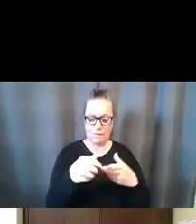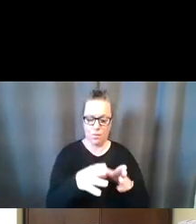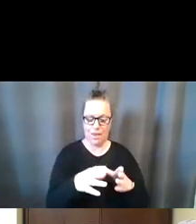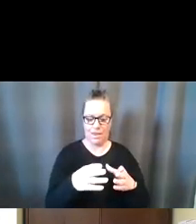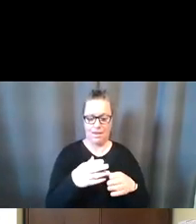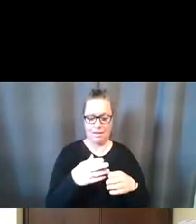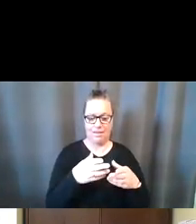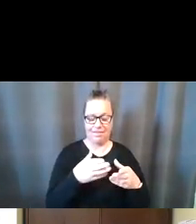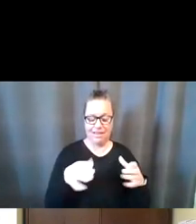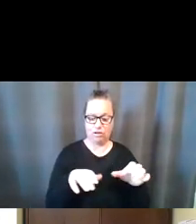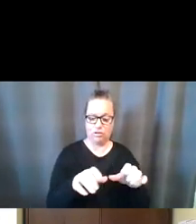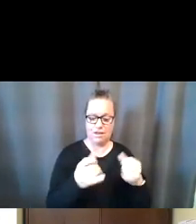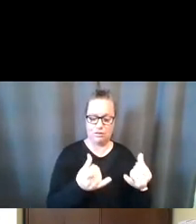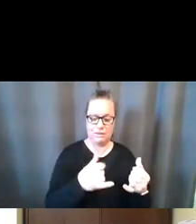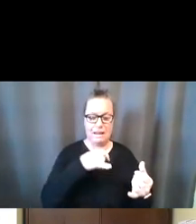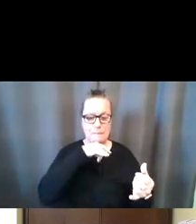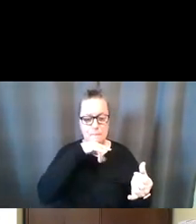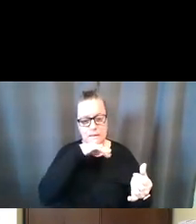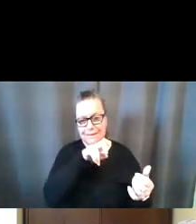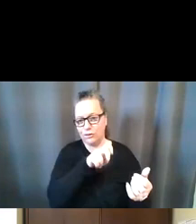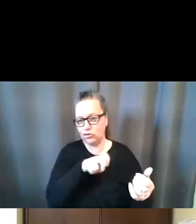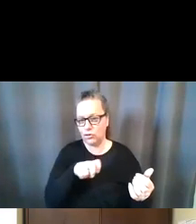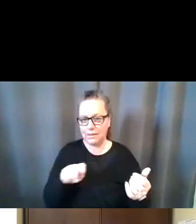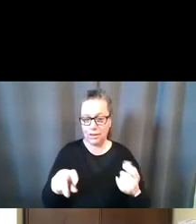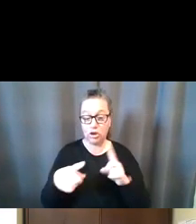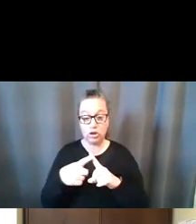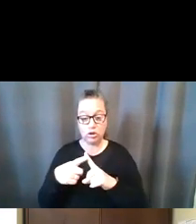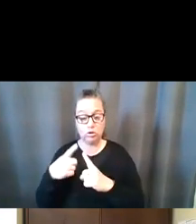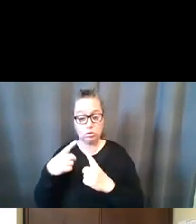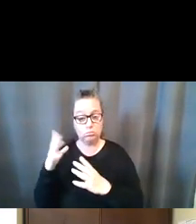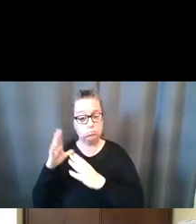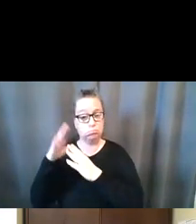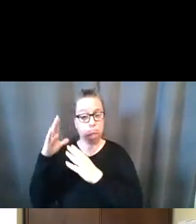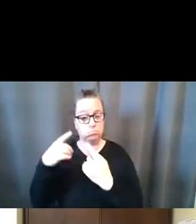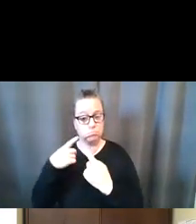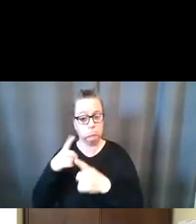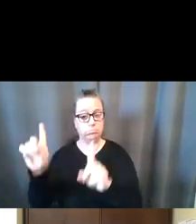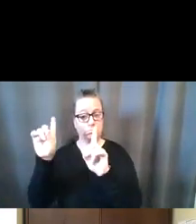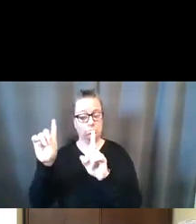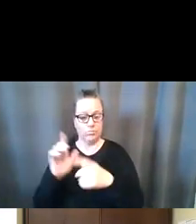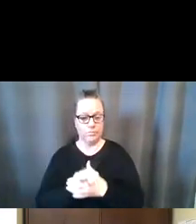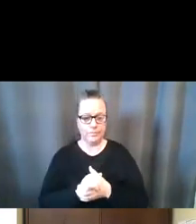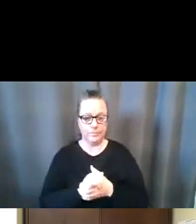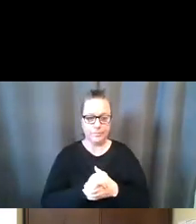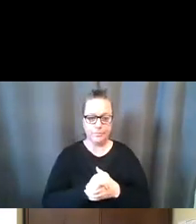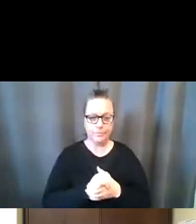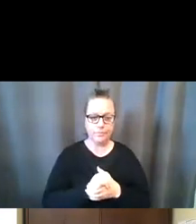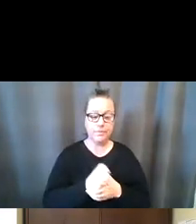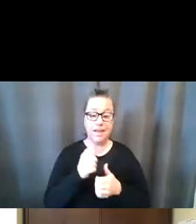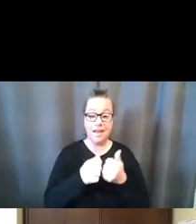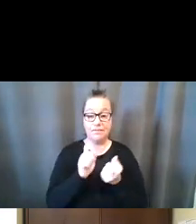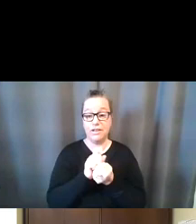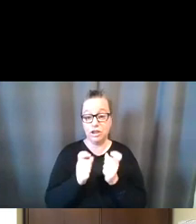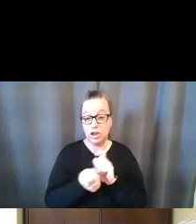today through a messy transition to ultimately arrive at a new way of doing things. Every change begins